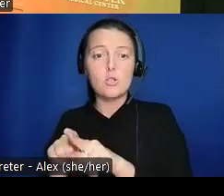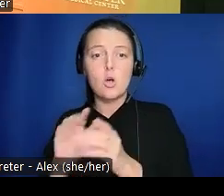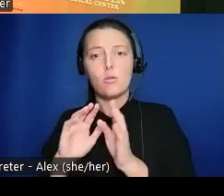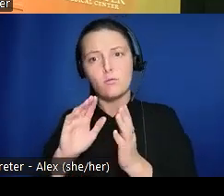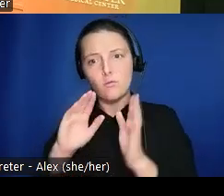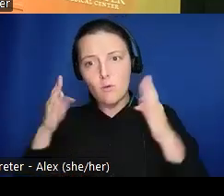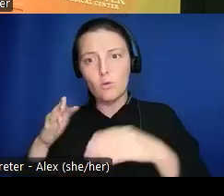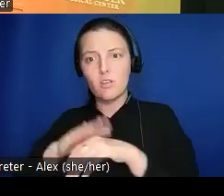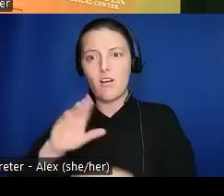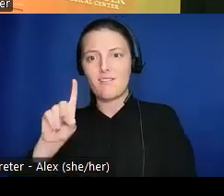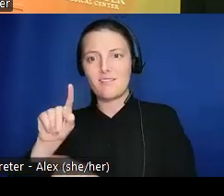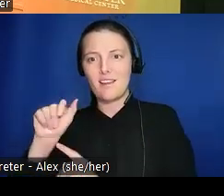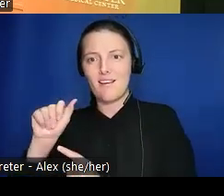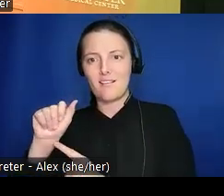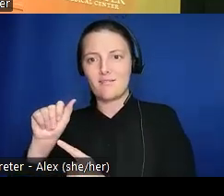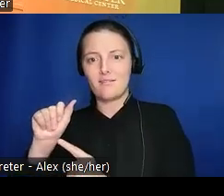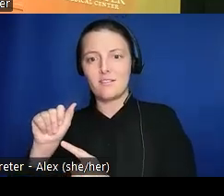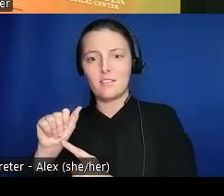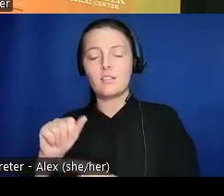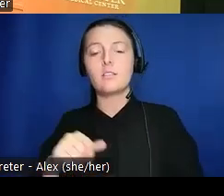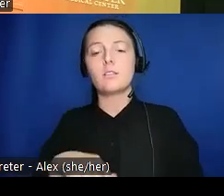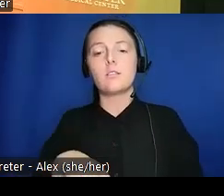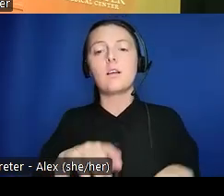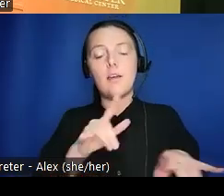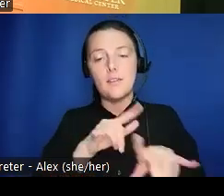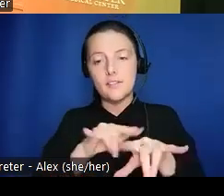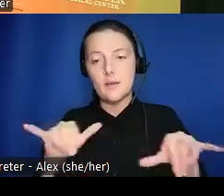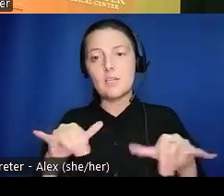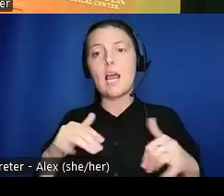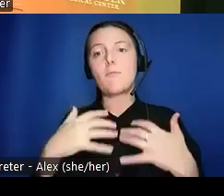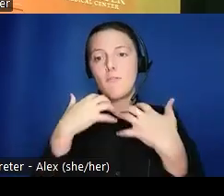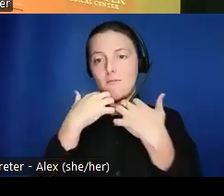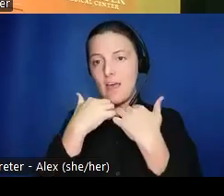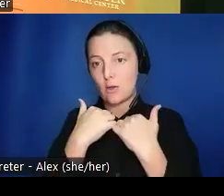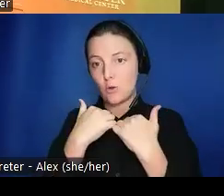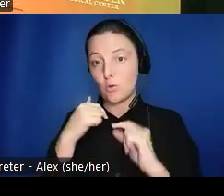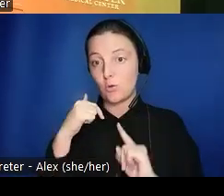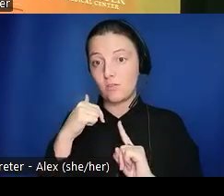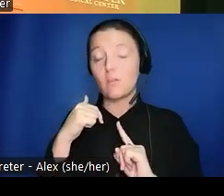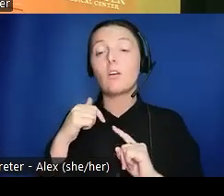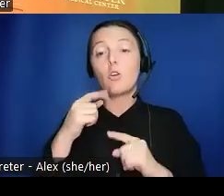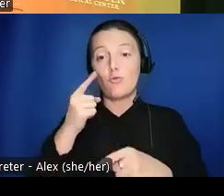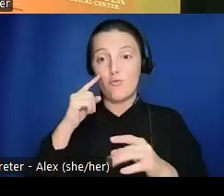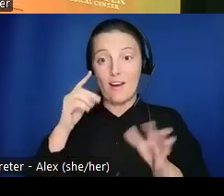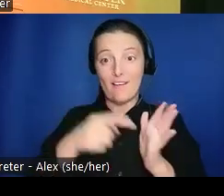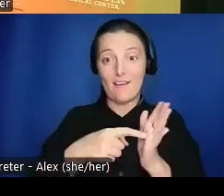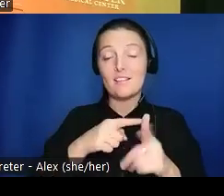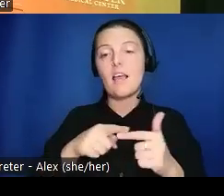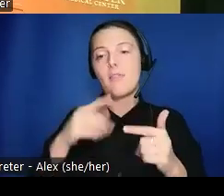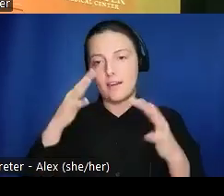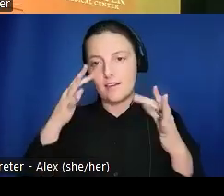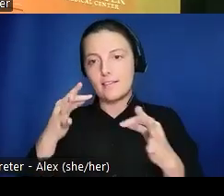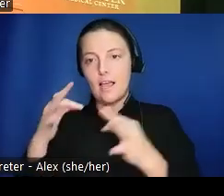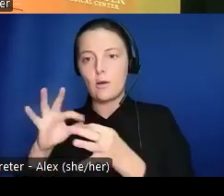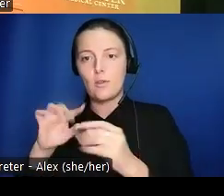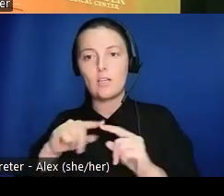value-based choices. So as we do that, I do hope that we can avoid moral